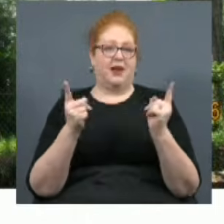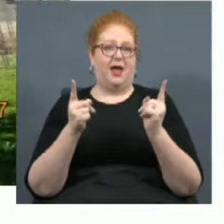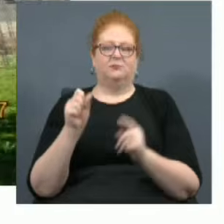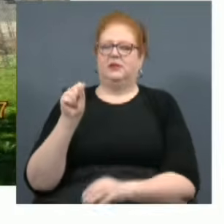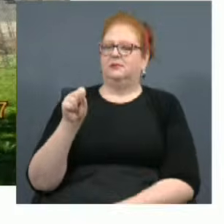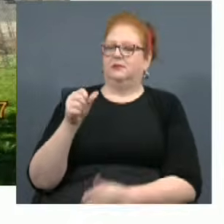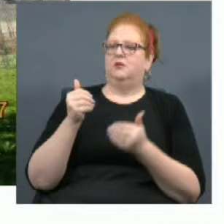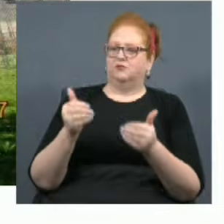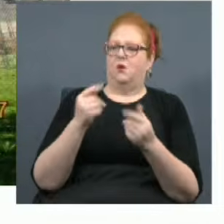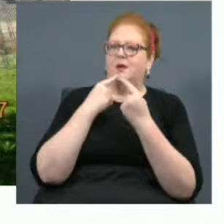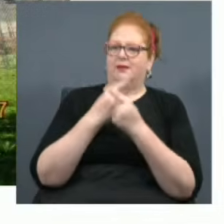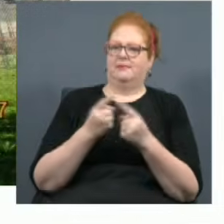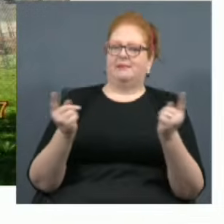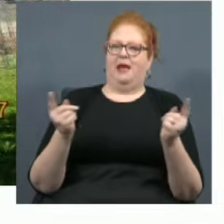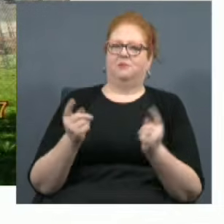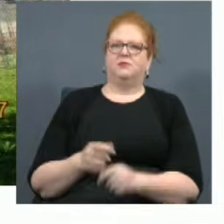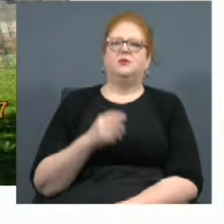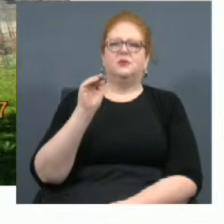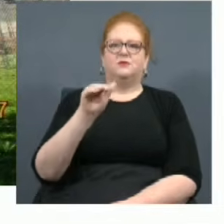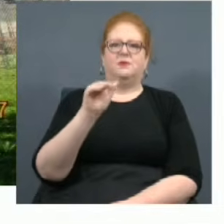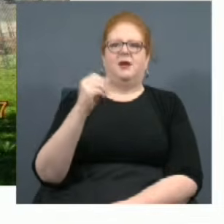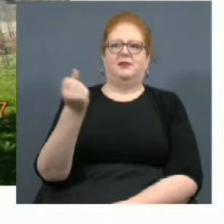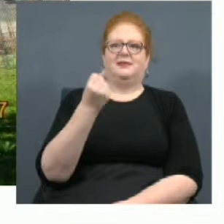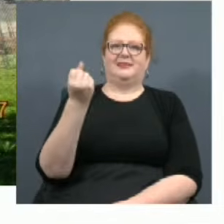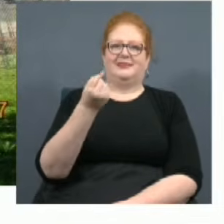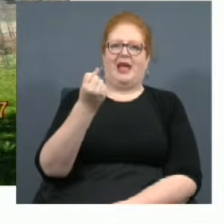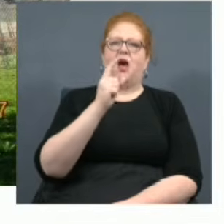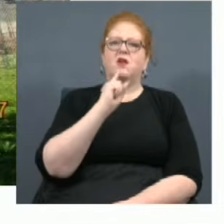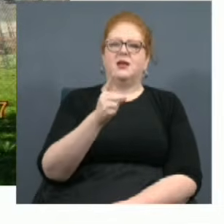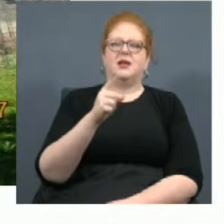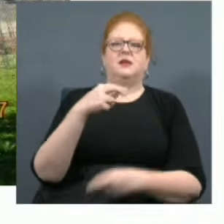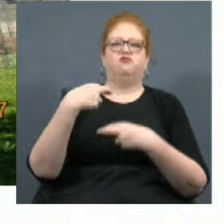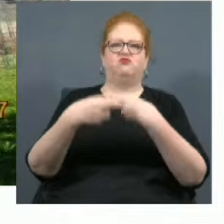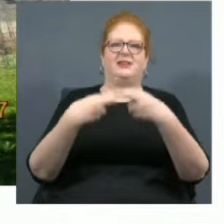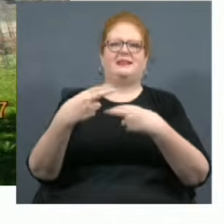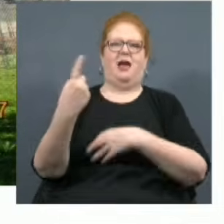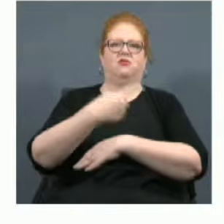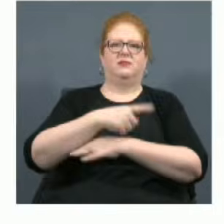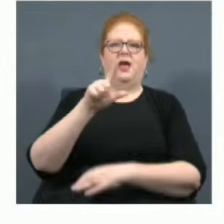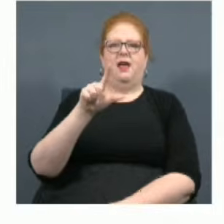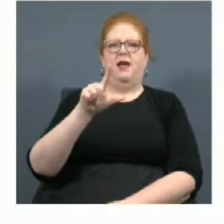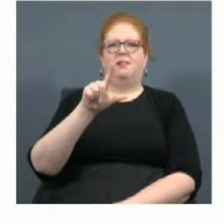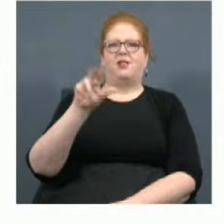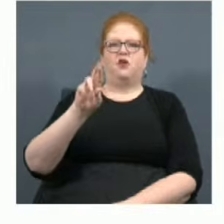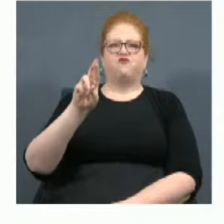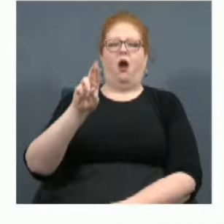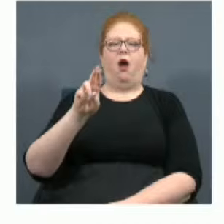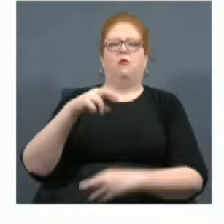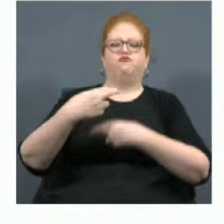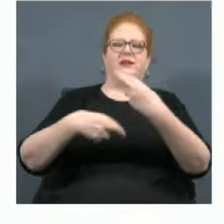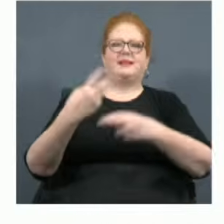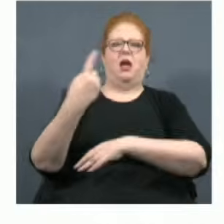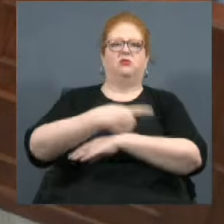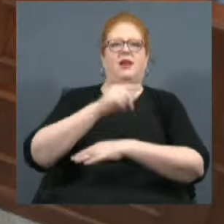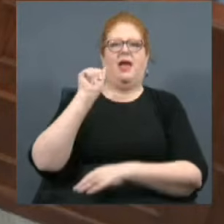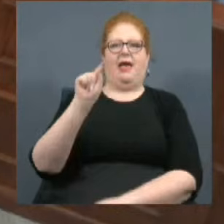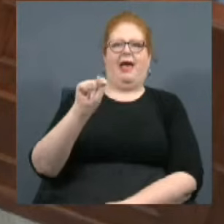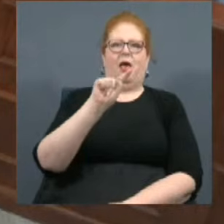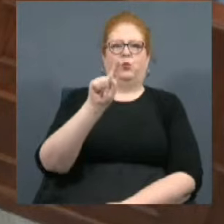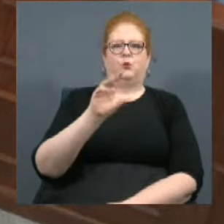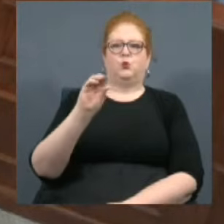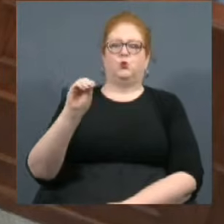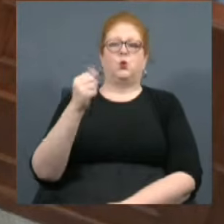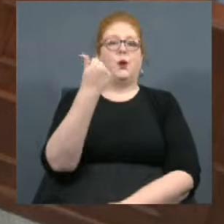ma'am. Just a reminder to everybody that Saturday is Recycle Day, Little Rock Recycle Day at the zoo, and you can bring anything with a